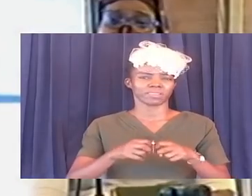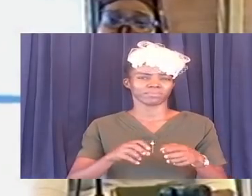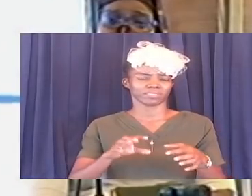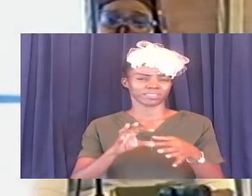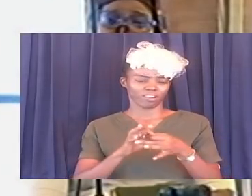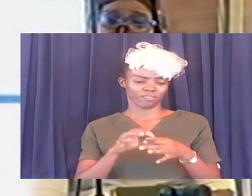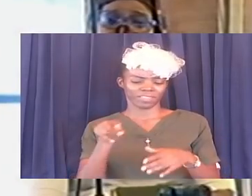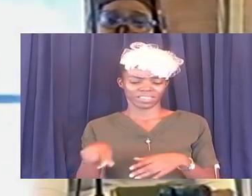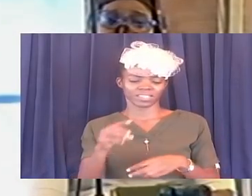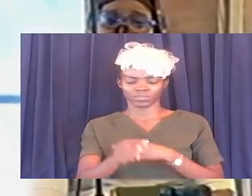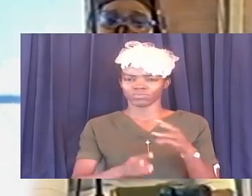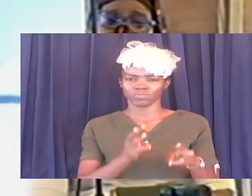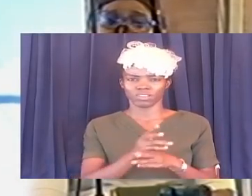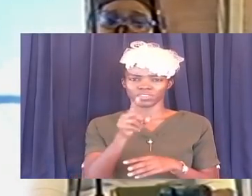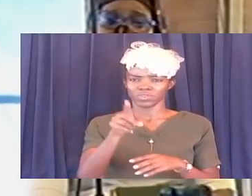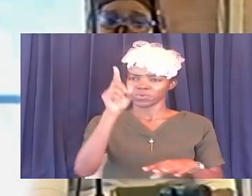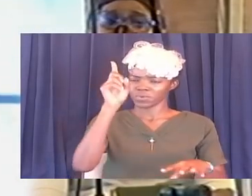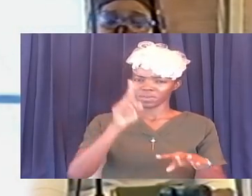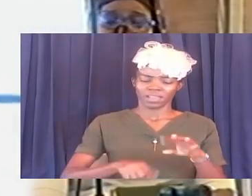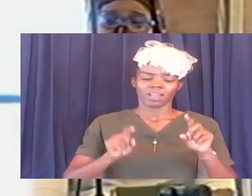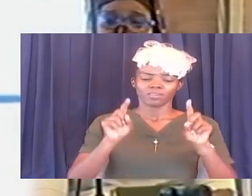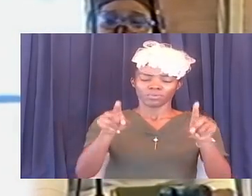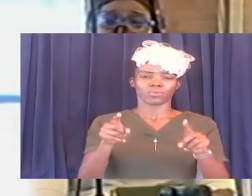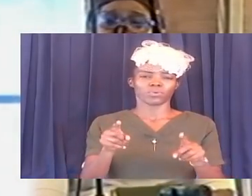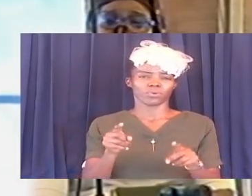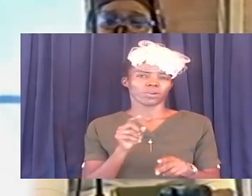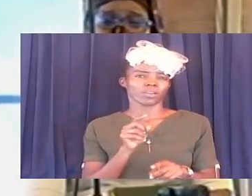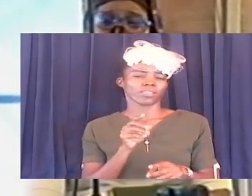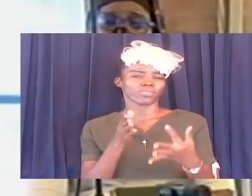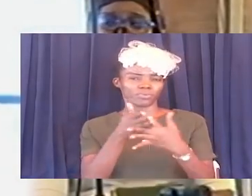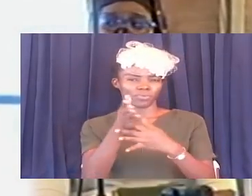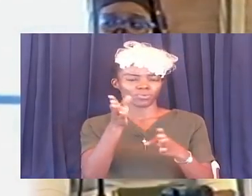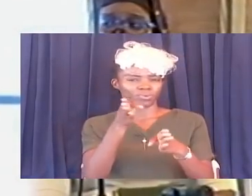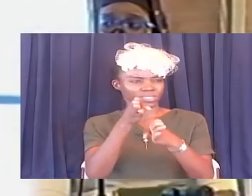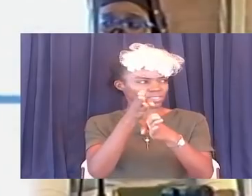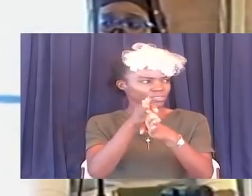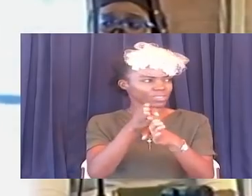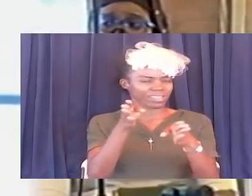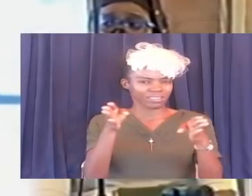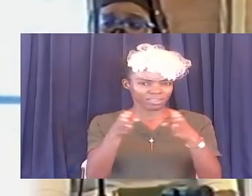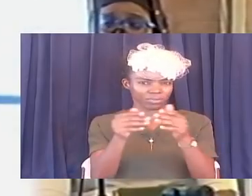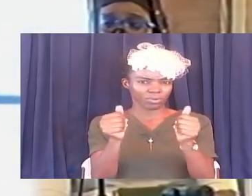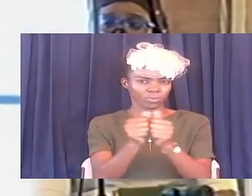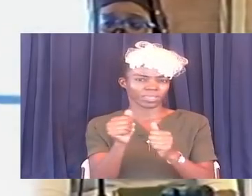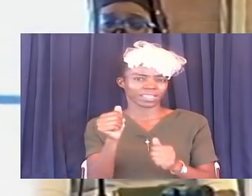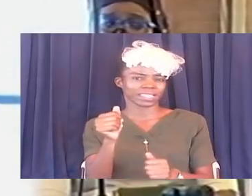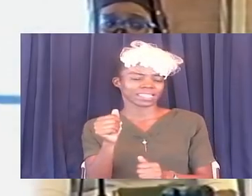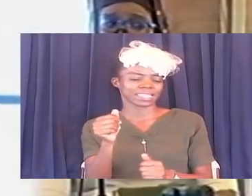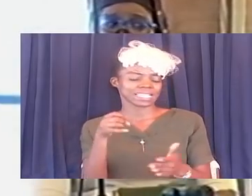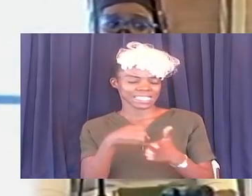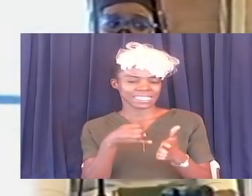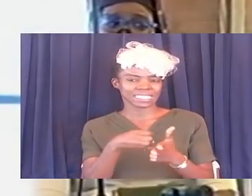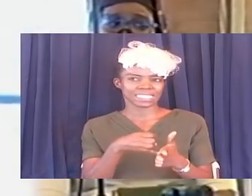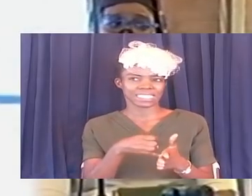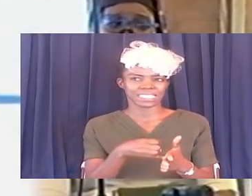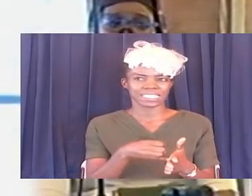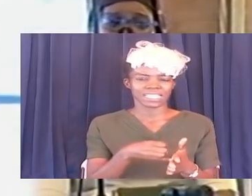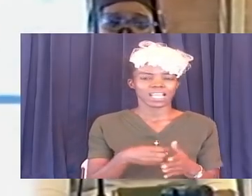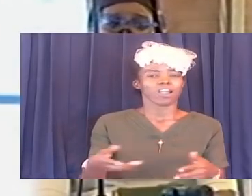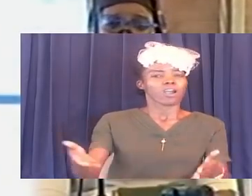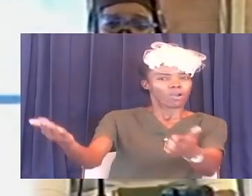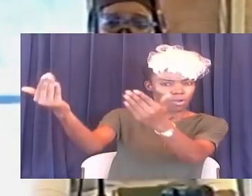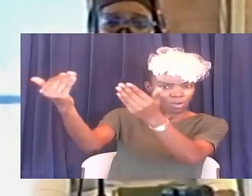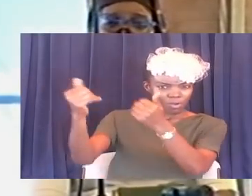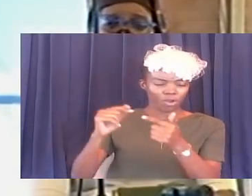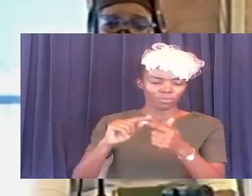Hallelujah. The scripture implores us. It says, come unto me all ye that labor and